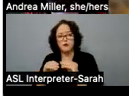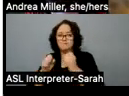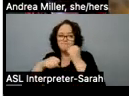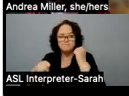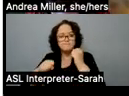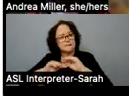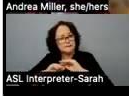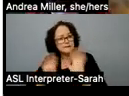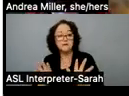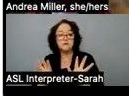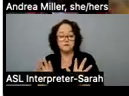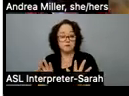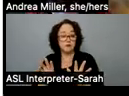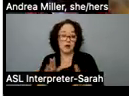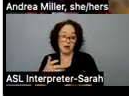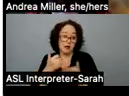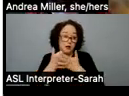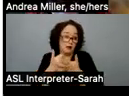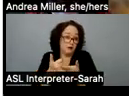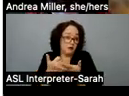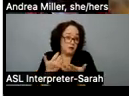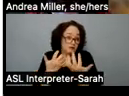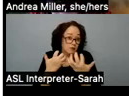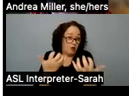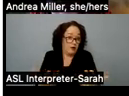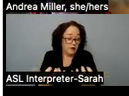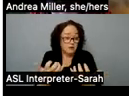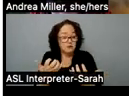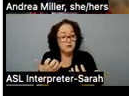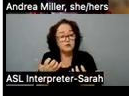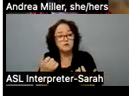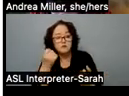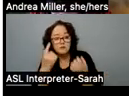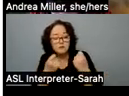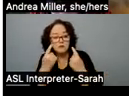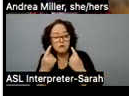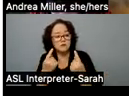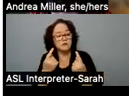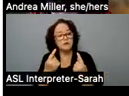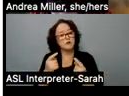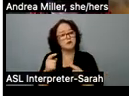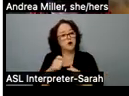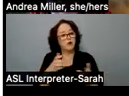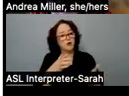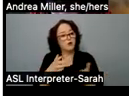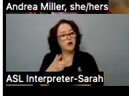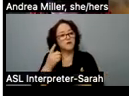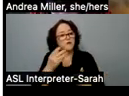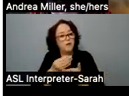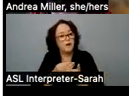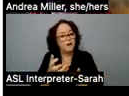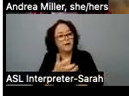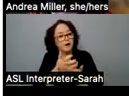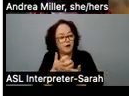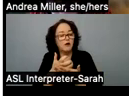the audience see that there are other ways to braid funding, and, that is doable in spite of all